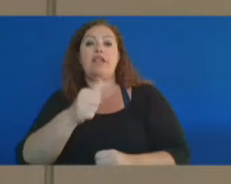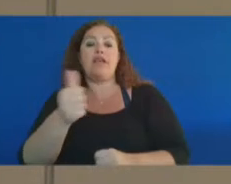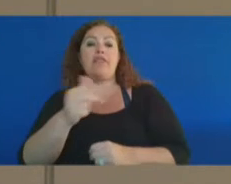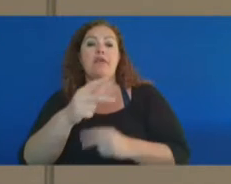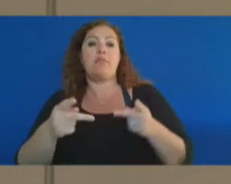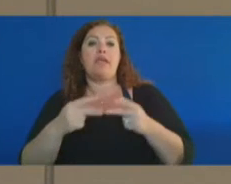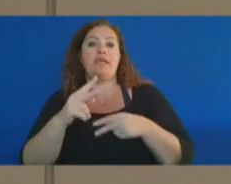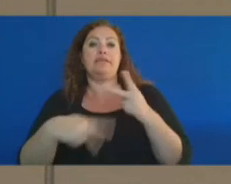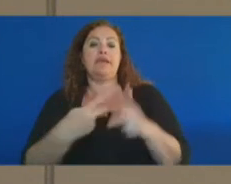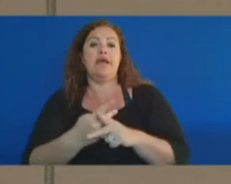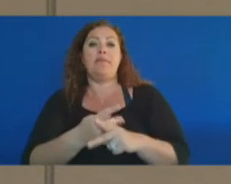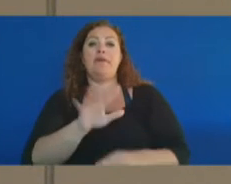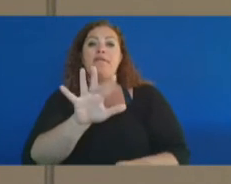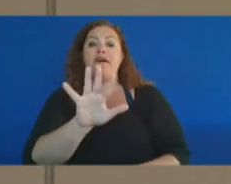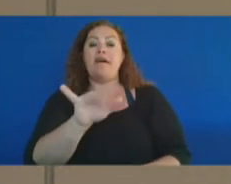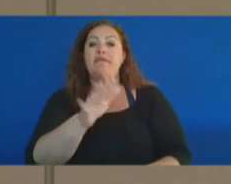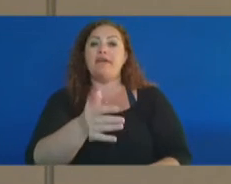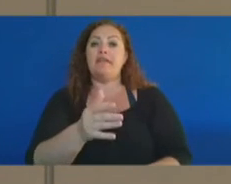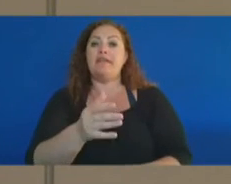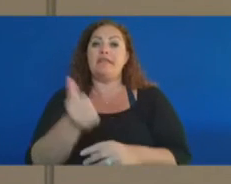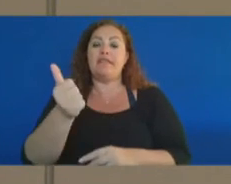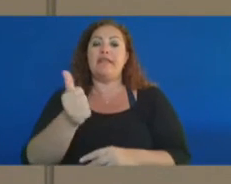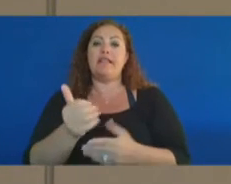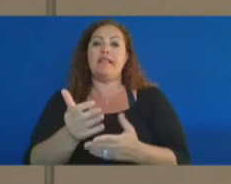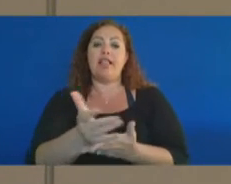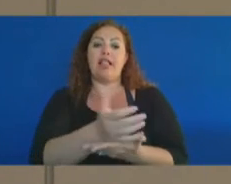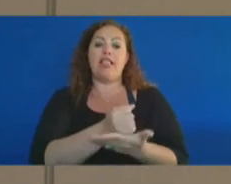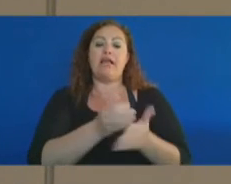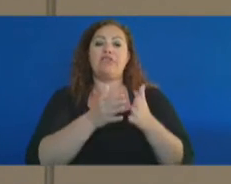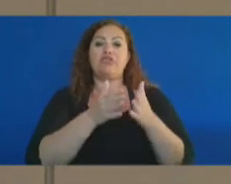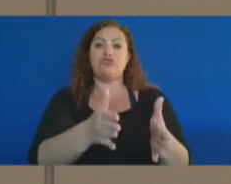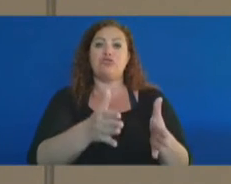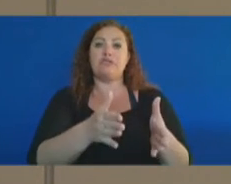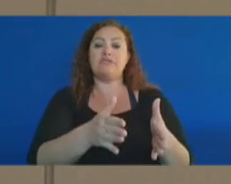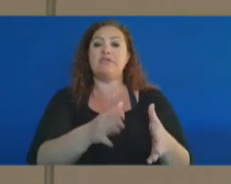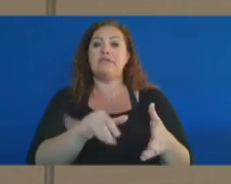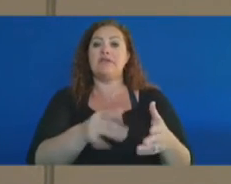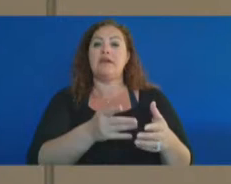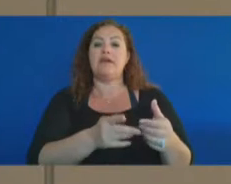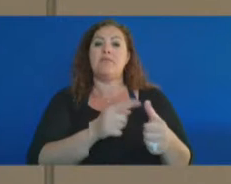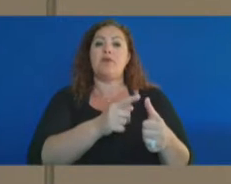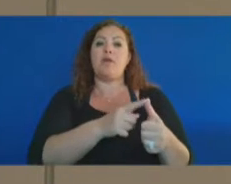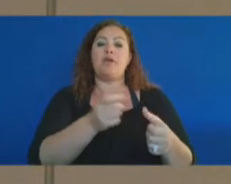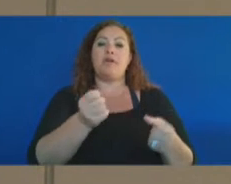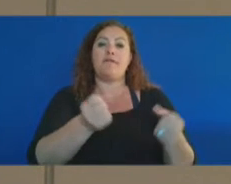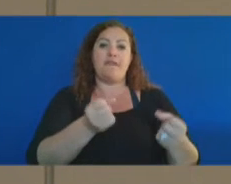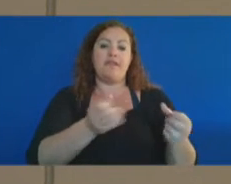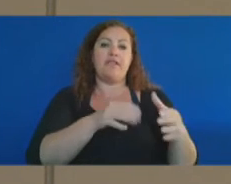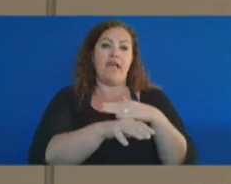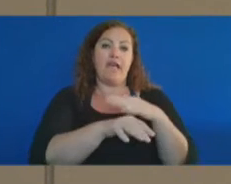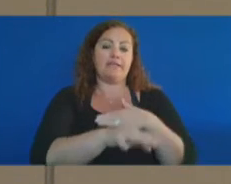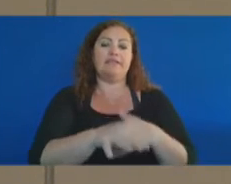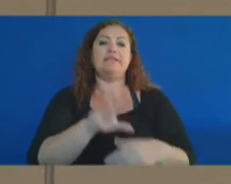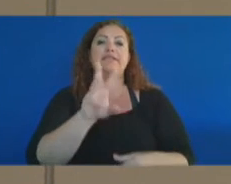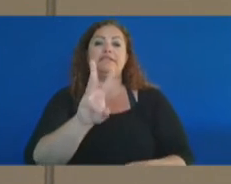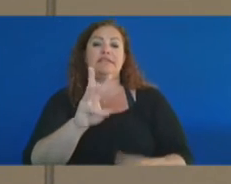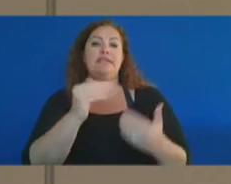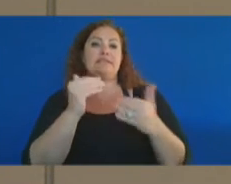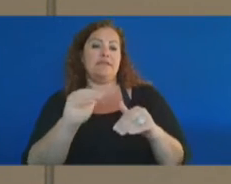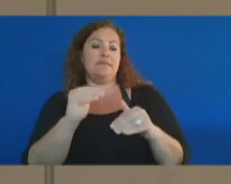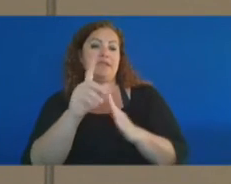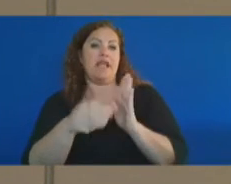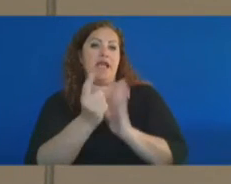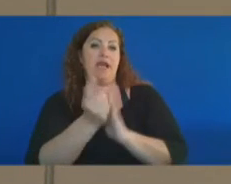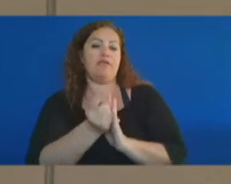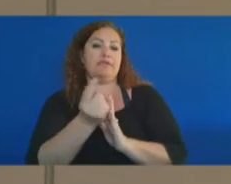it deletes uh deleting collector streets as a permitted primary vehicular access six adding Limited hours and days of